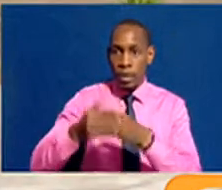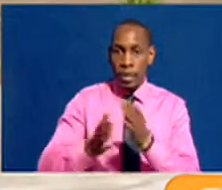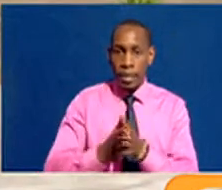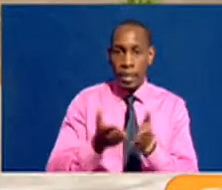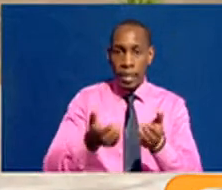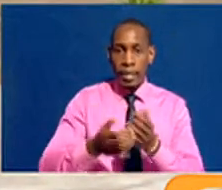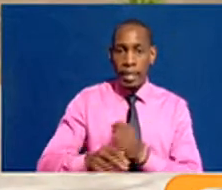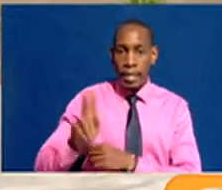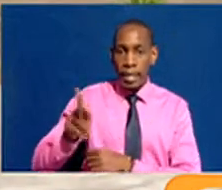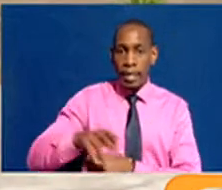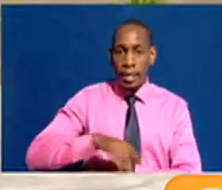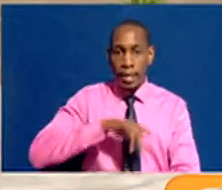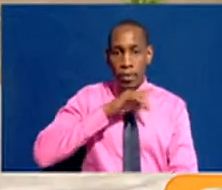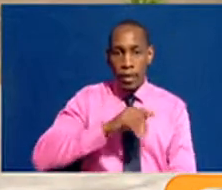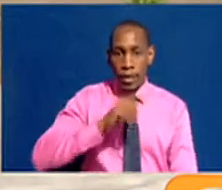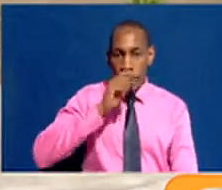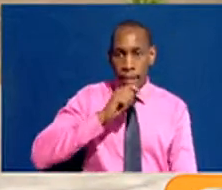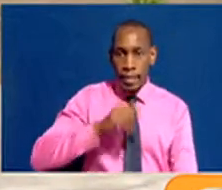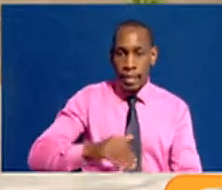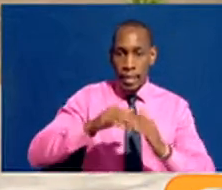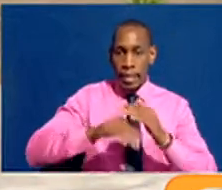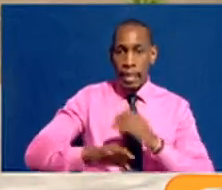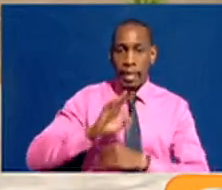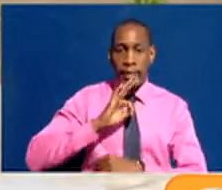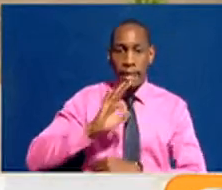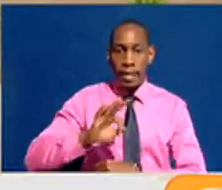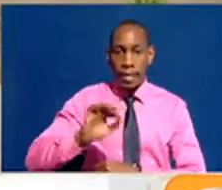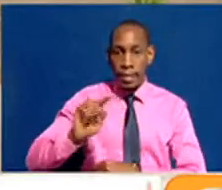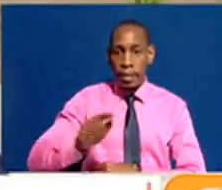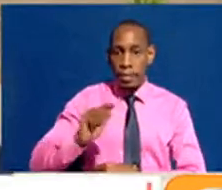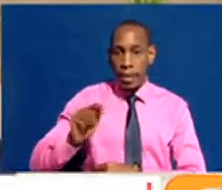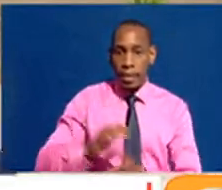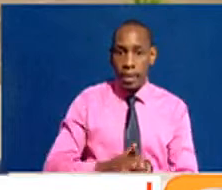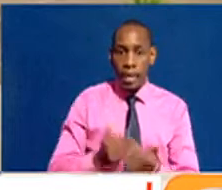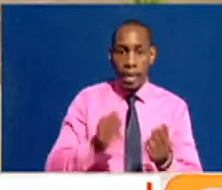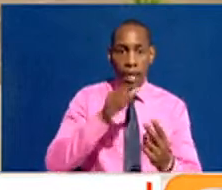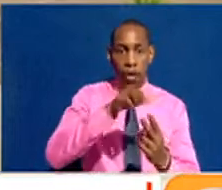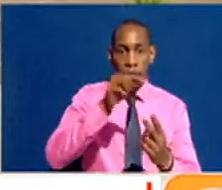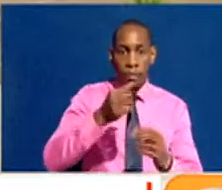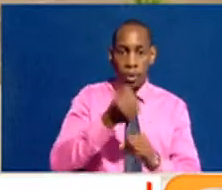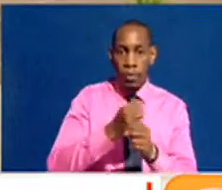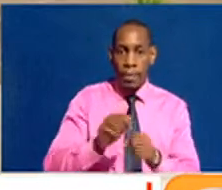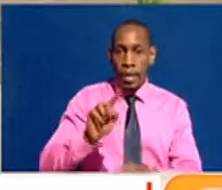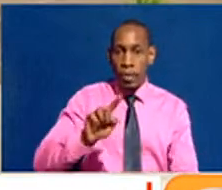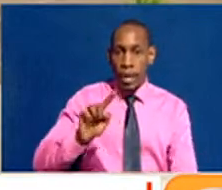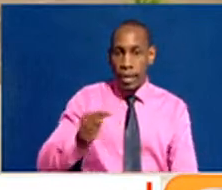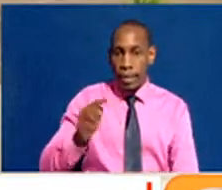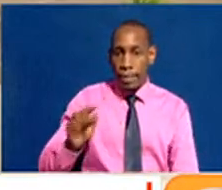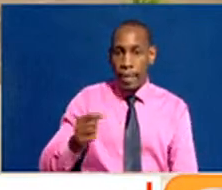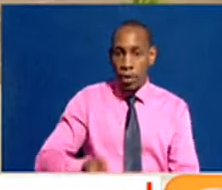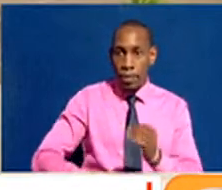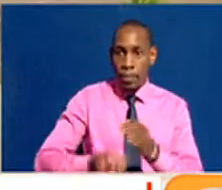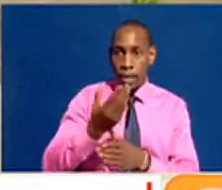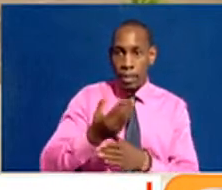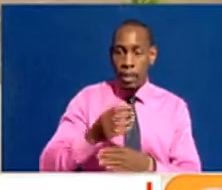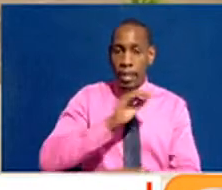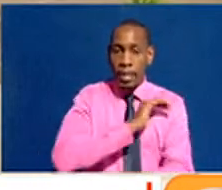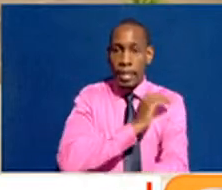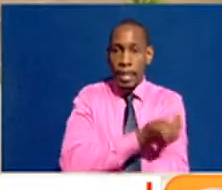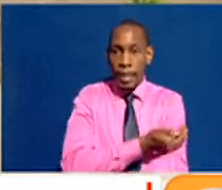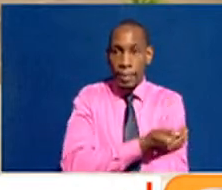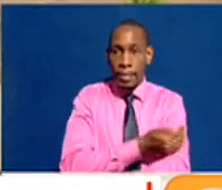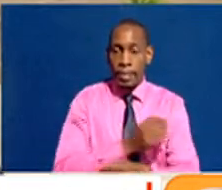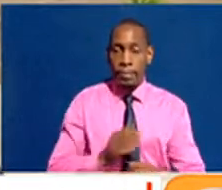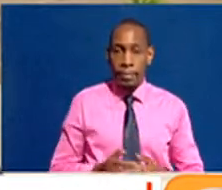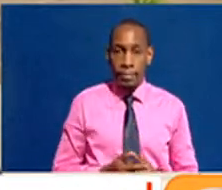Kenya, Uganda and Tanzania is less than 300,000 tons. We have the option to make it to 1 million ton production capacity of the